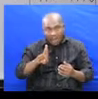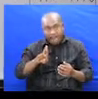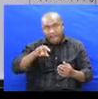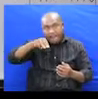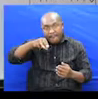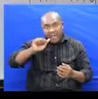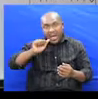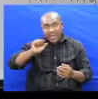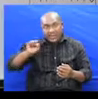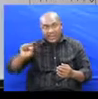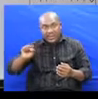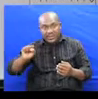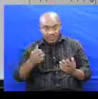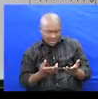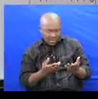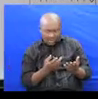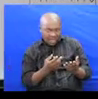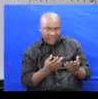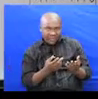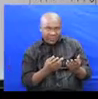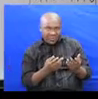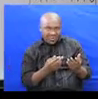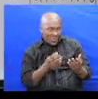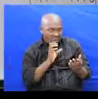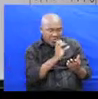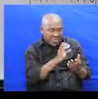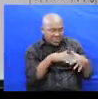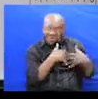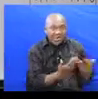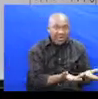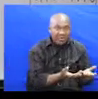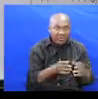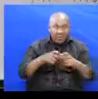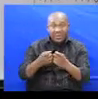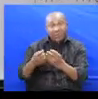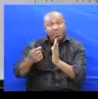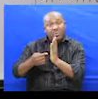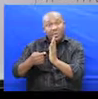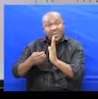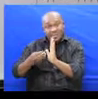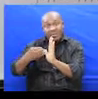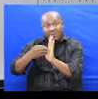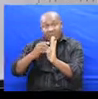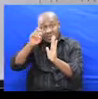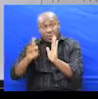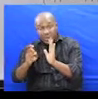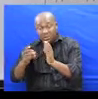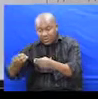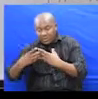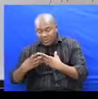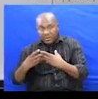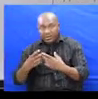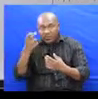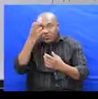But see, we don't have the concentration. We don't have the concentration, but from the data given, we are going to calculate the concentration